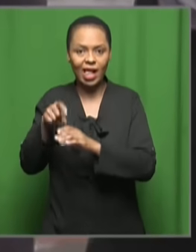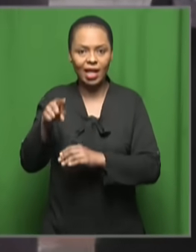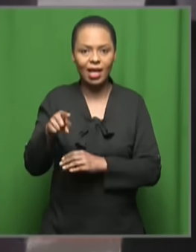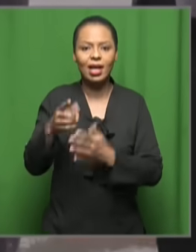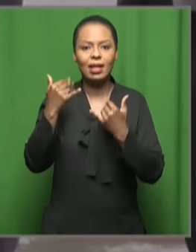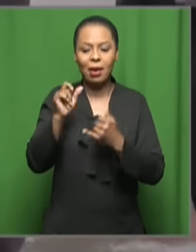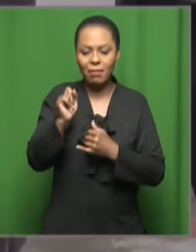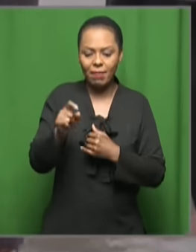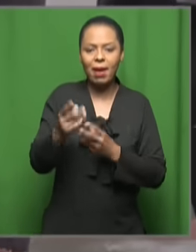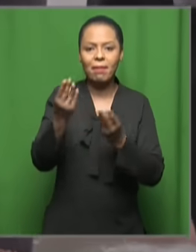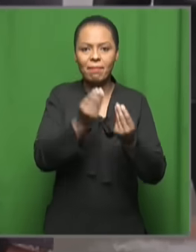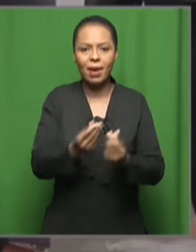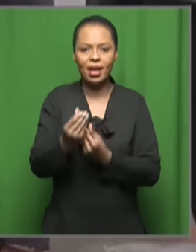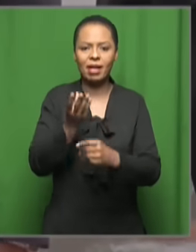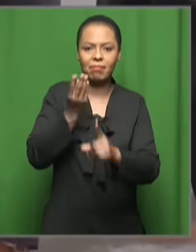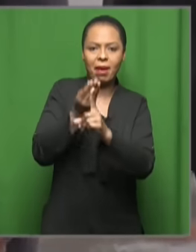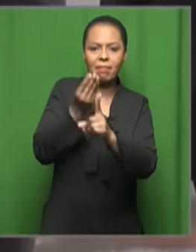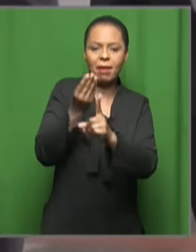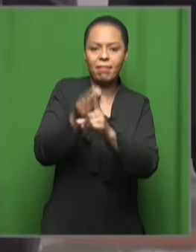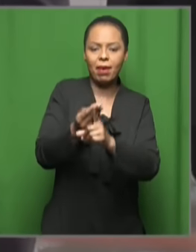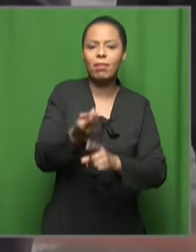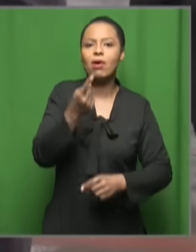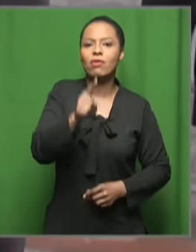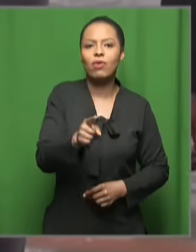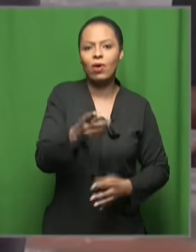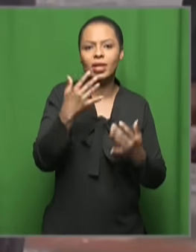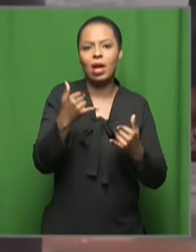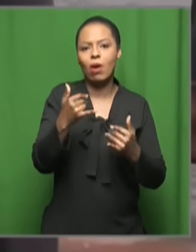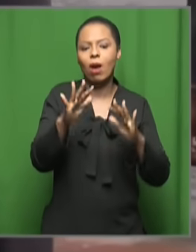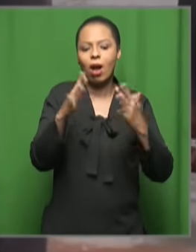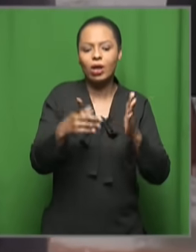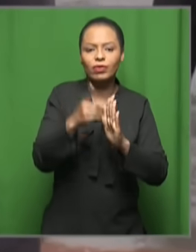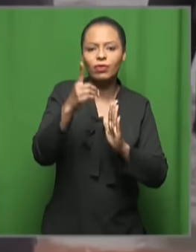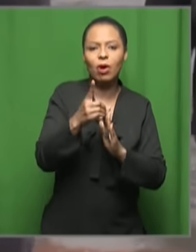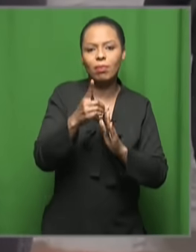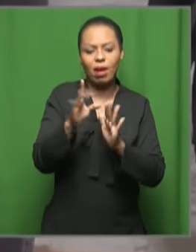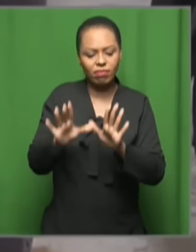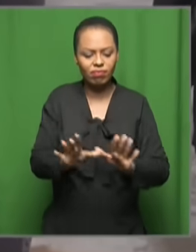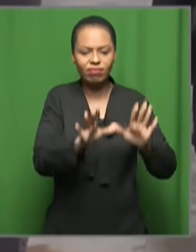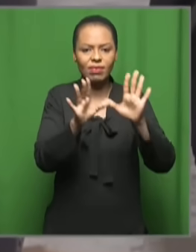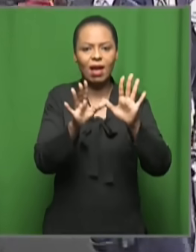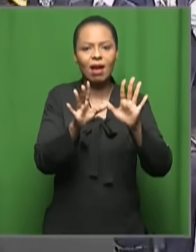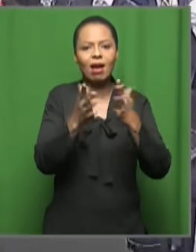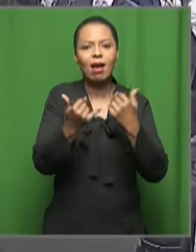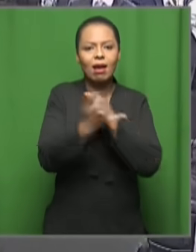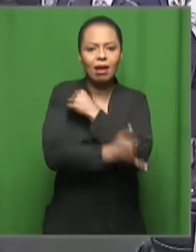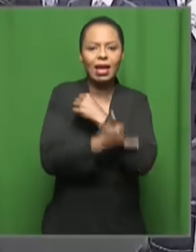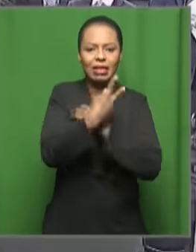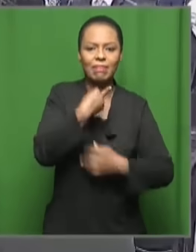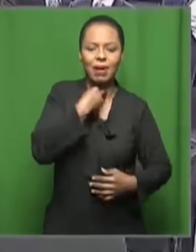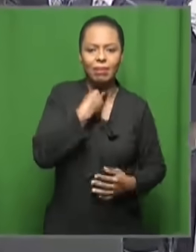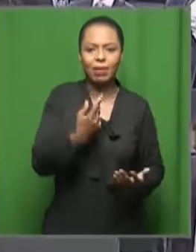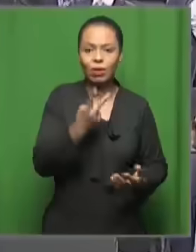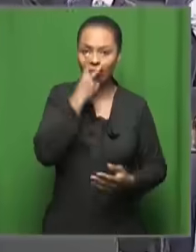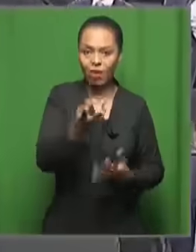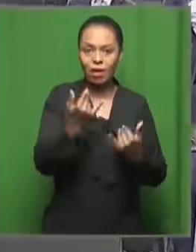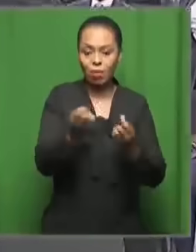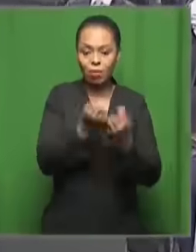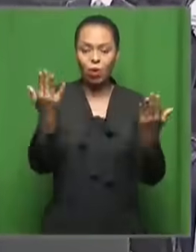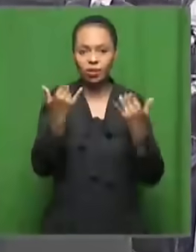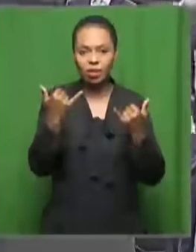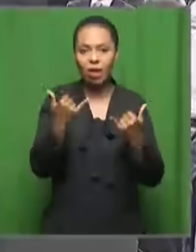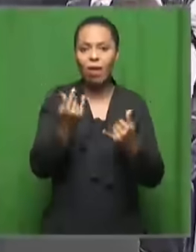that undermines the state of development in the continent. And look at the victims of that siphoning of that money